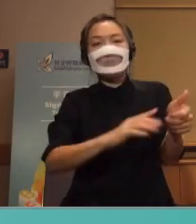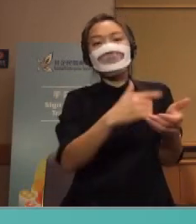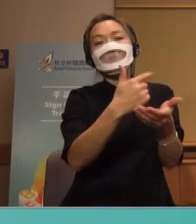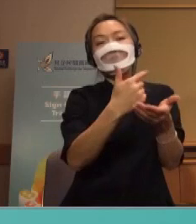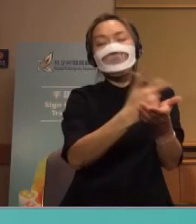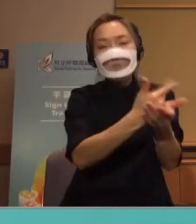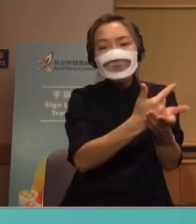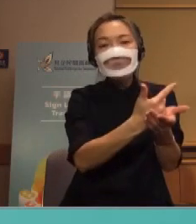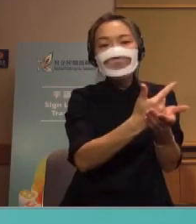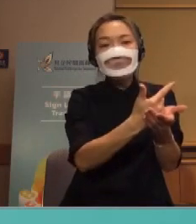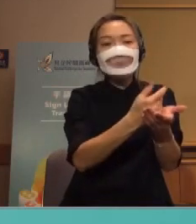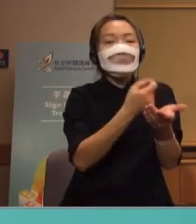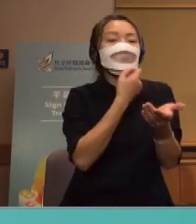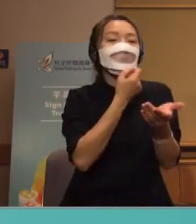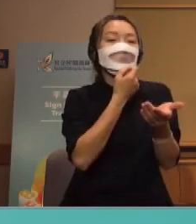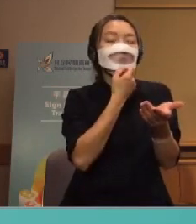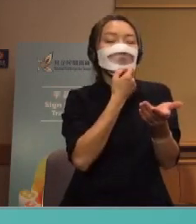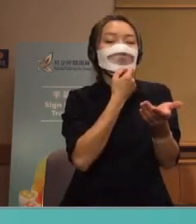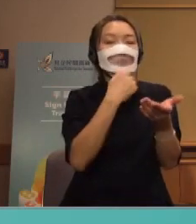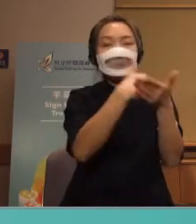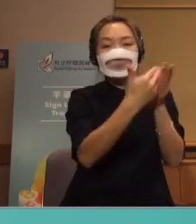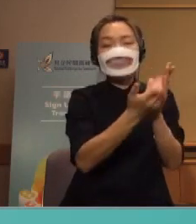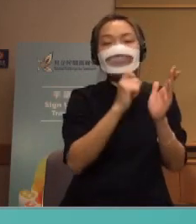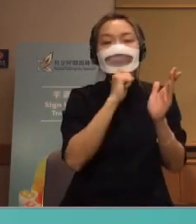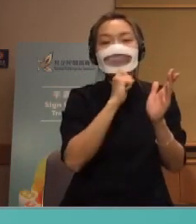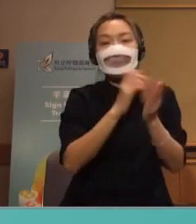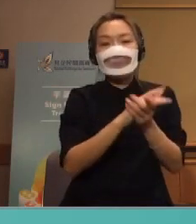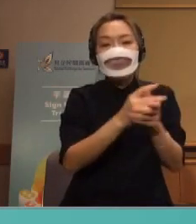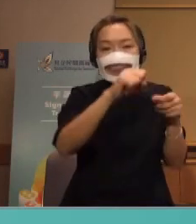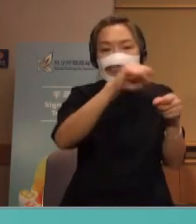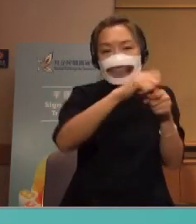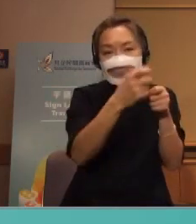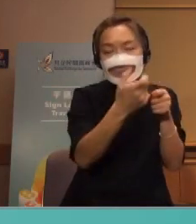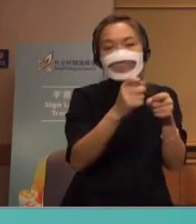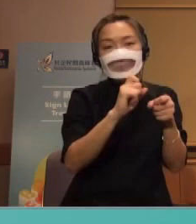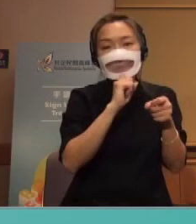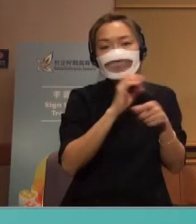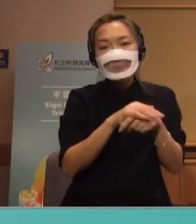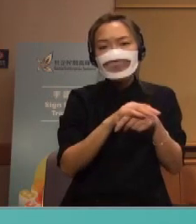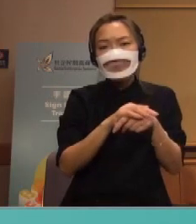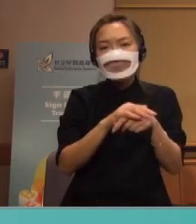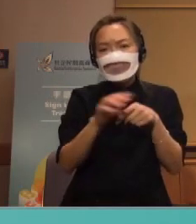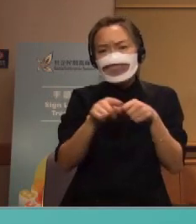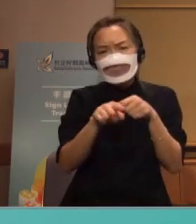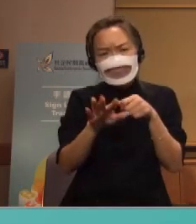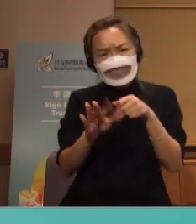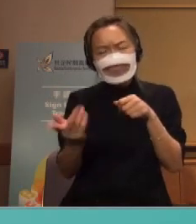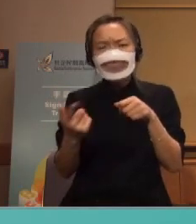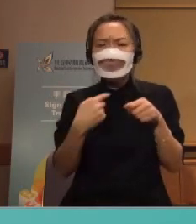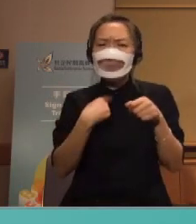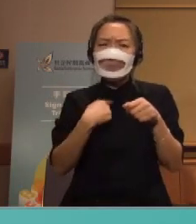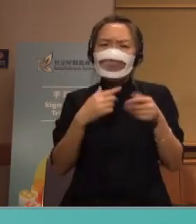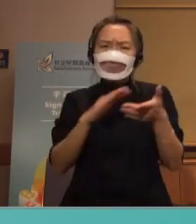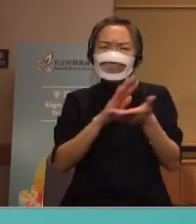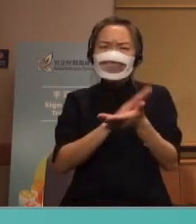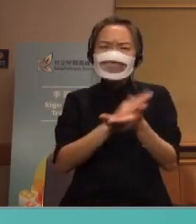To be honest, after doing 3 years of this, it's really hard. I think it's one of the hardest things I've ever done because social impact